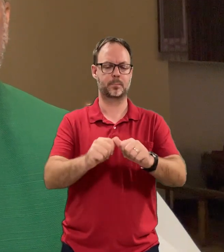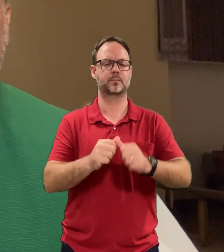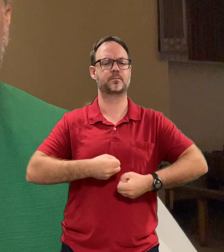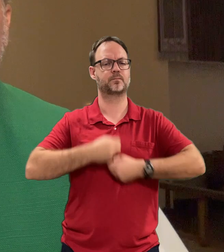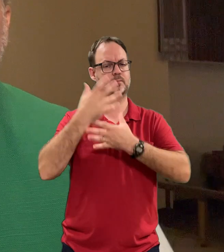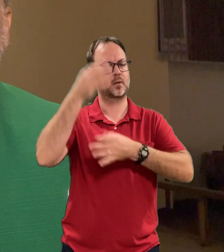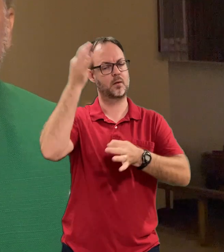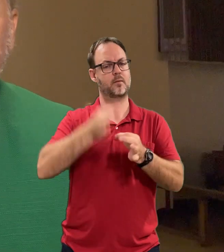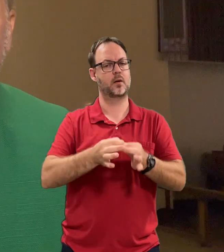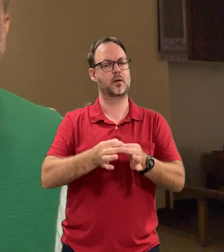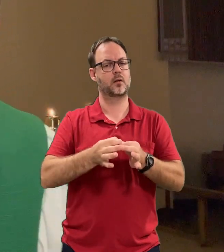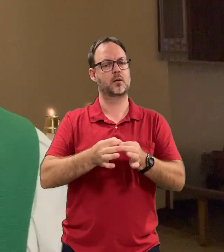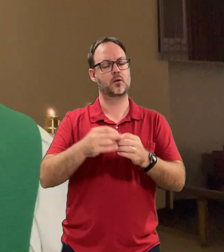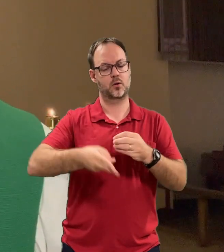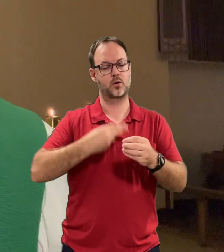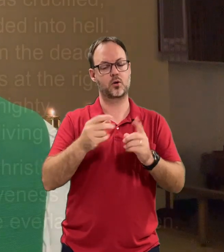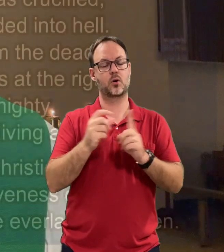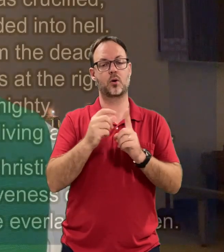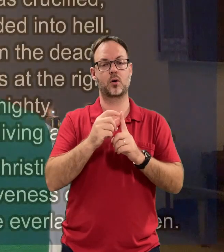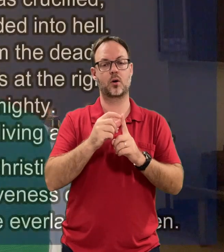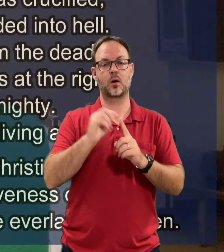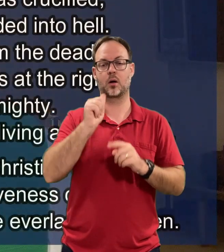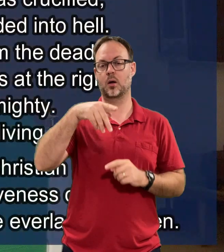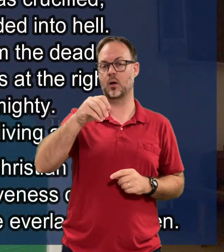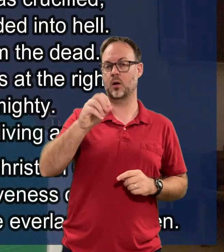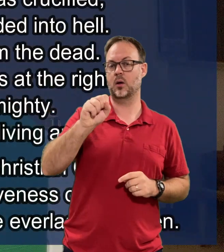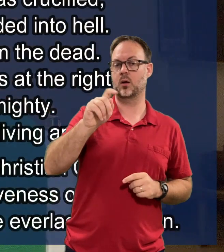faith using the words of the Apostles' Creed.